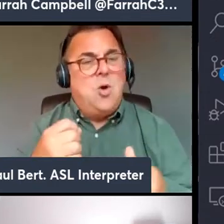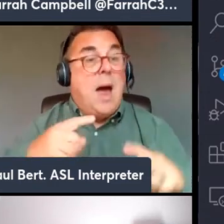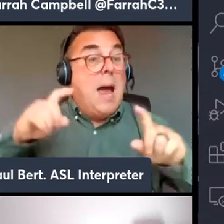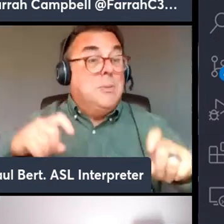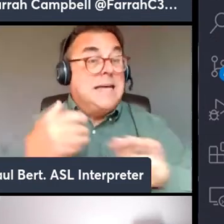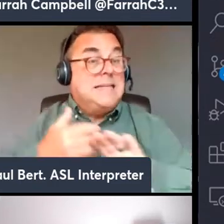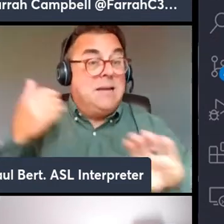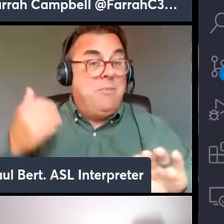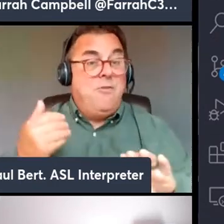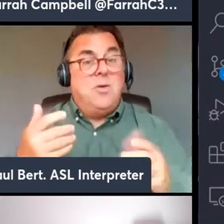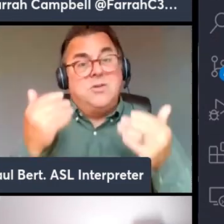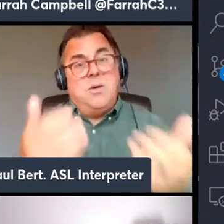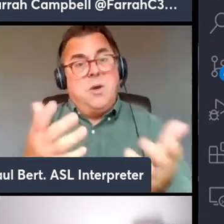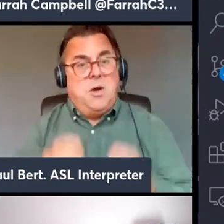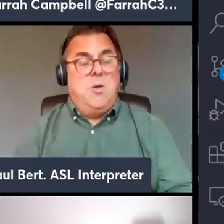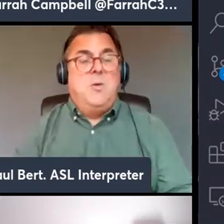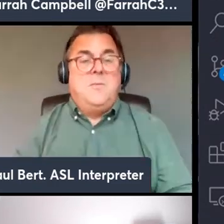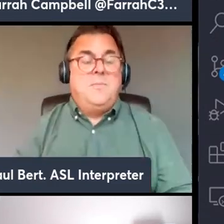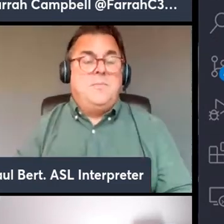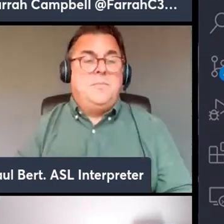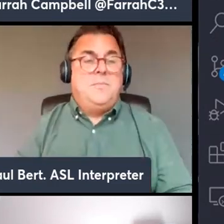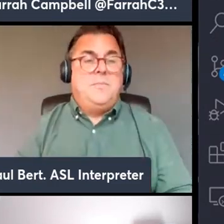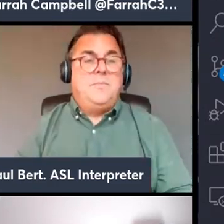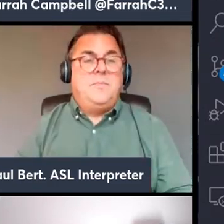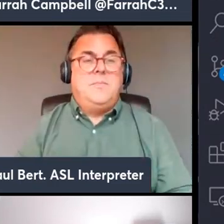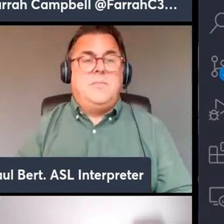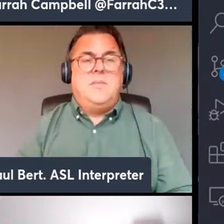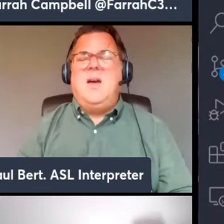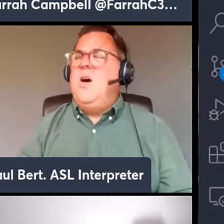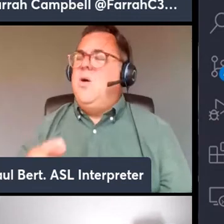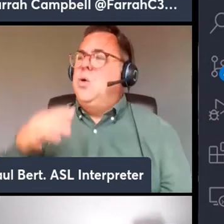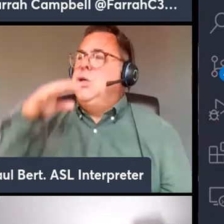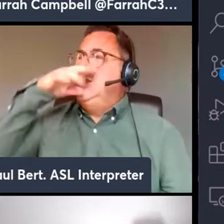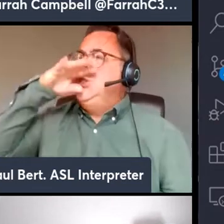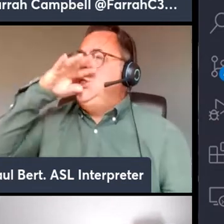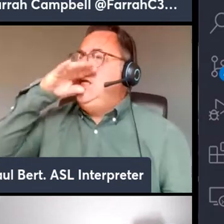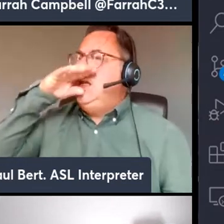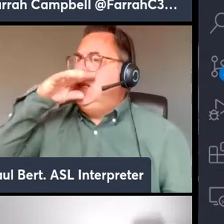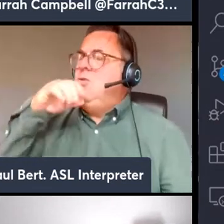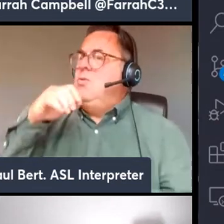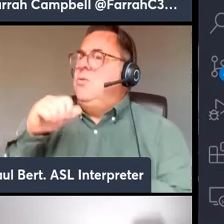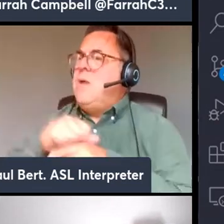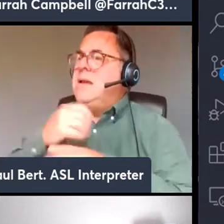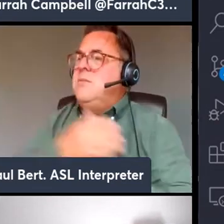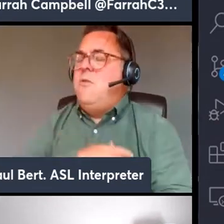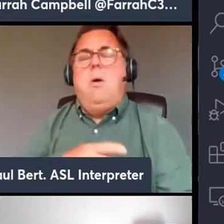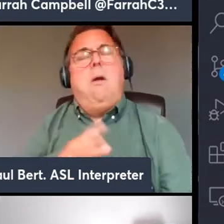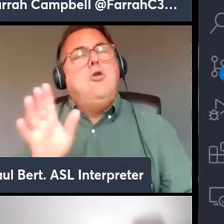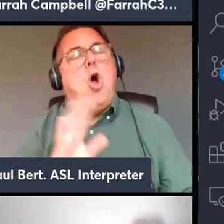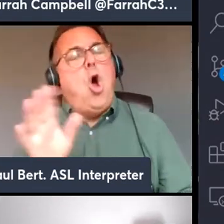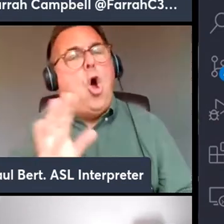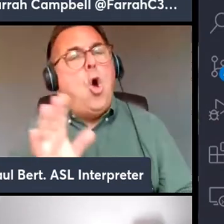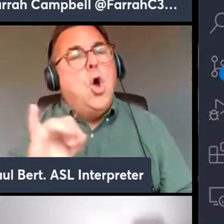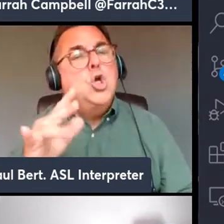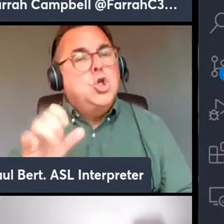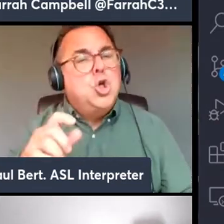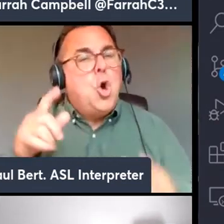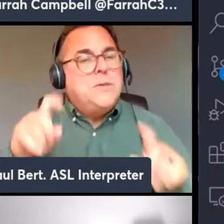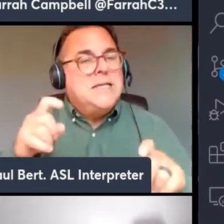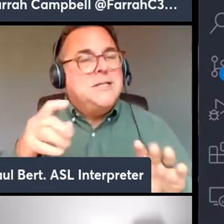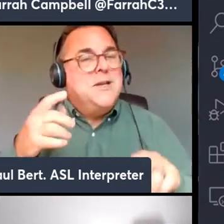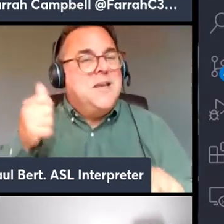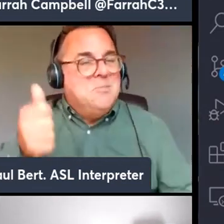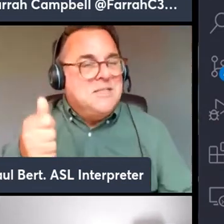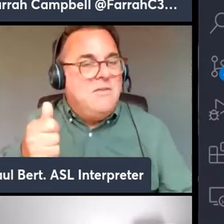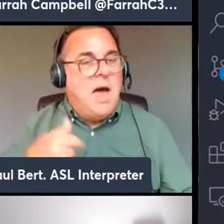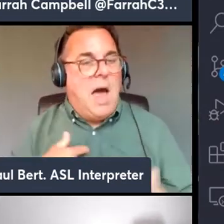before. Here we go. Yeah. That's kind of cheating though, right? You got to play with it before release. But okay. I didn't actually. Joe played with it before.